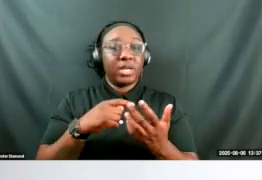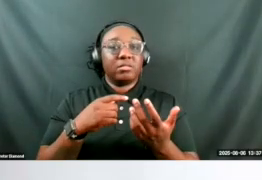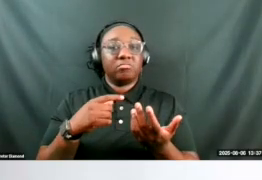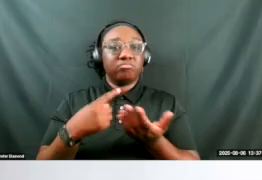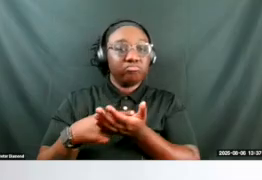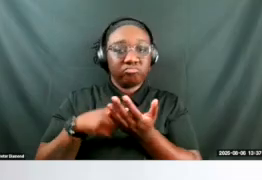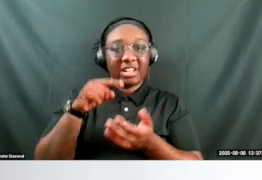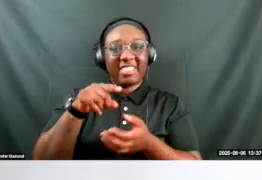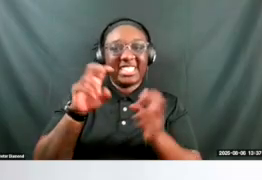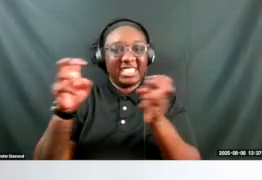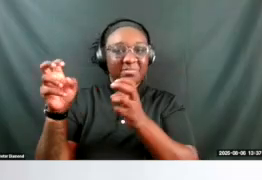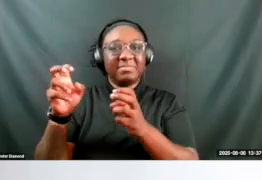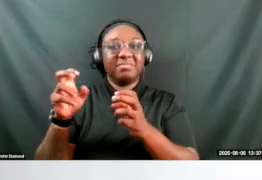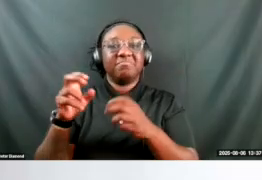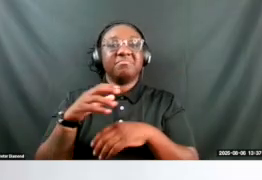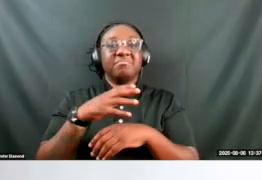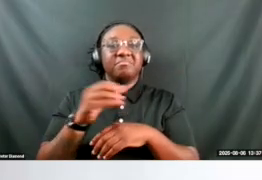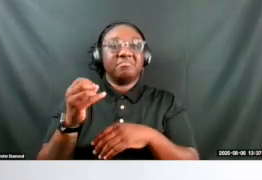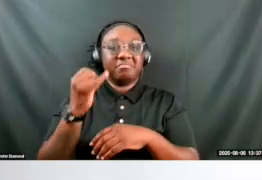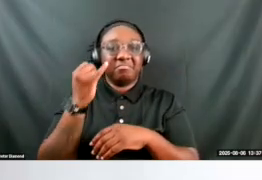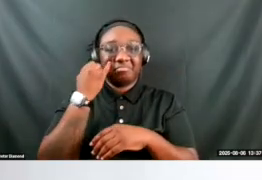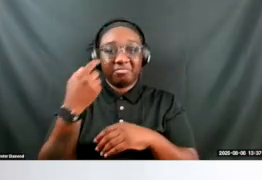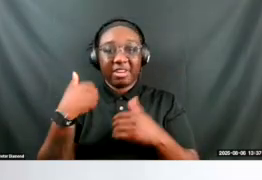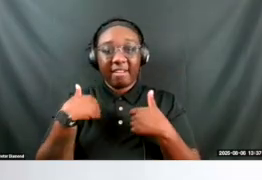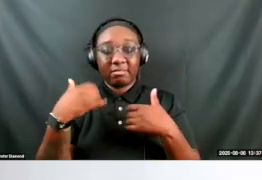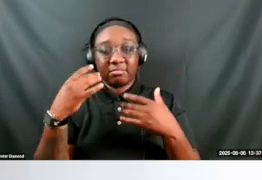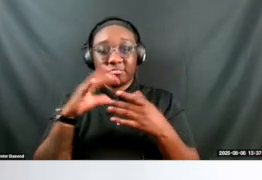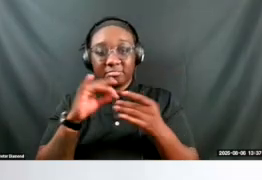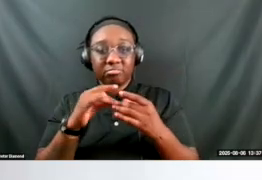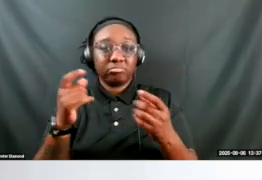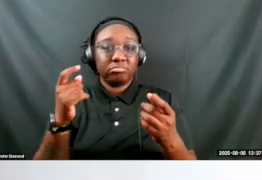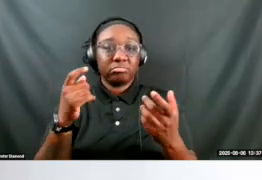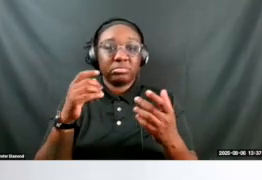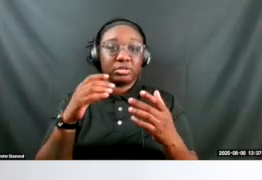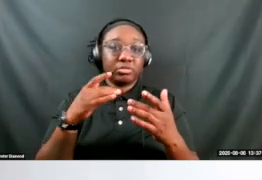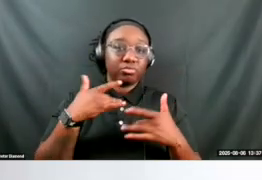to update implementation plans and outreach materials.